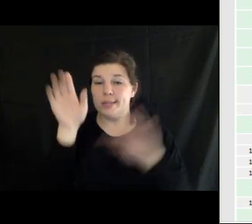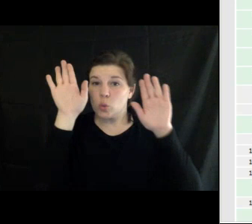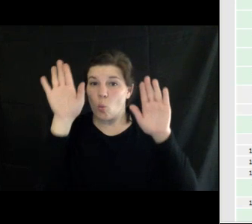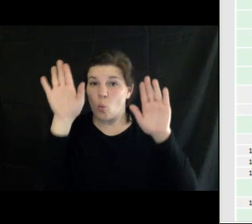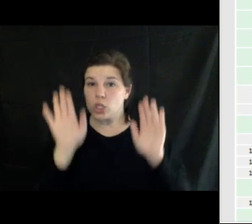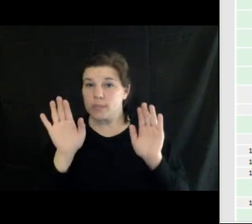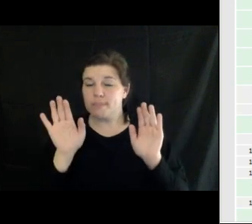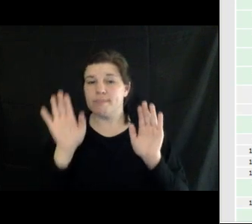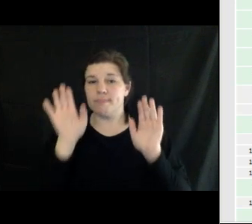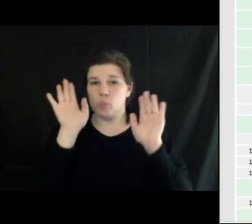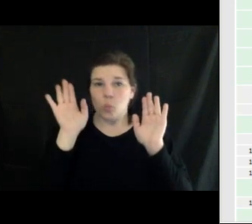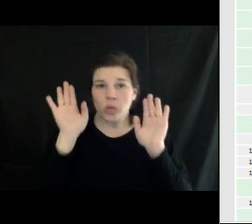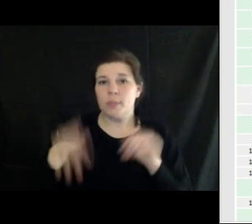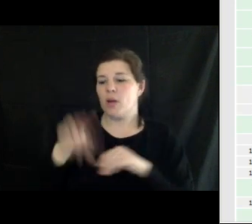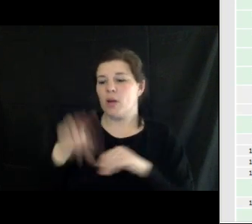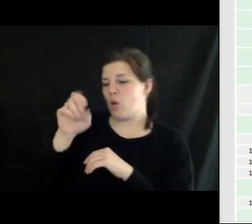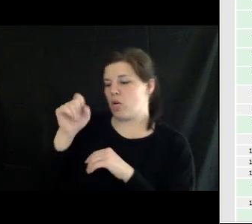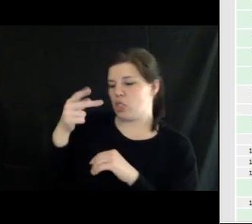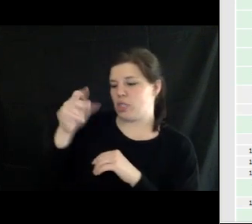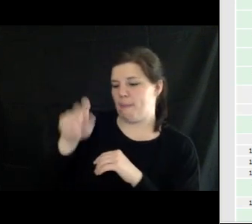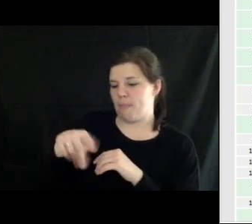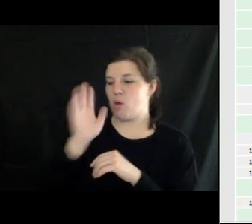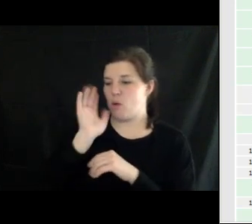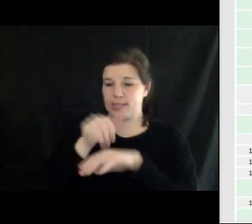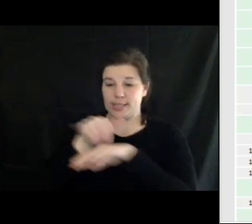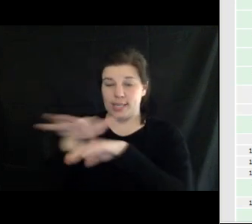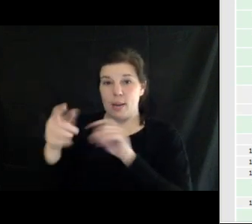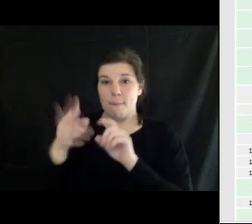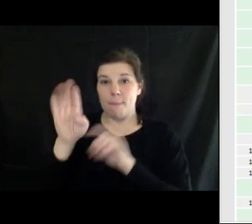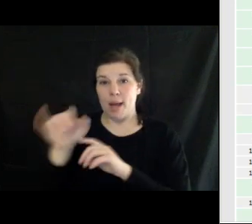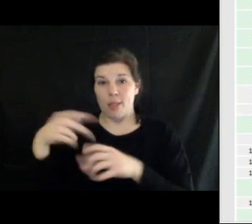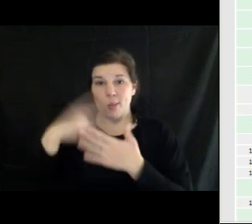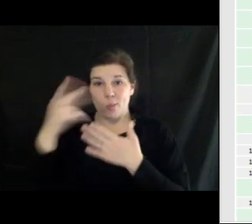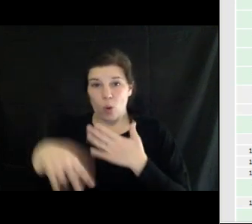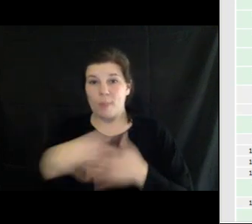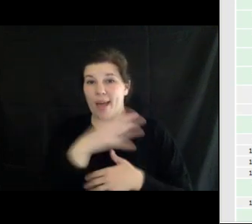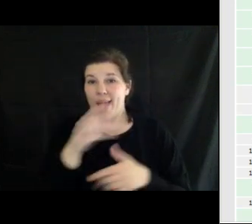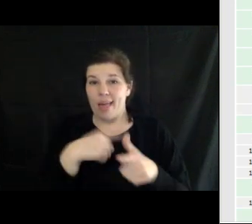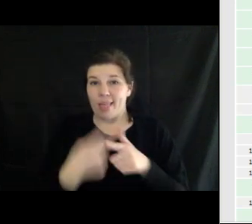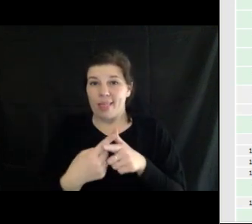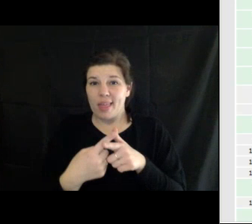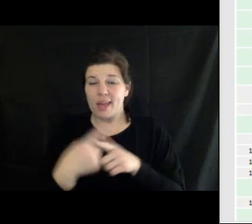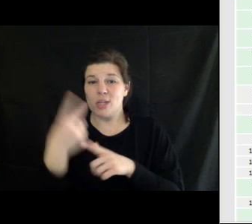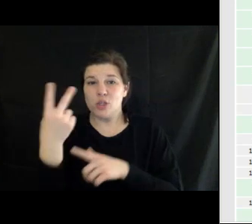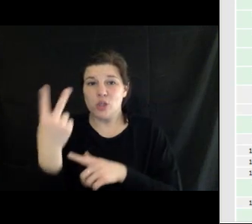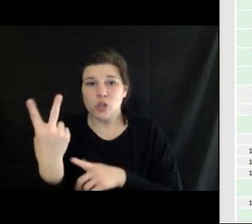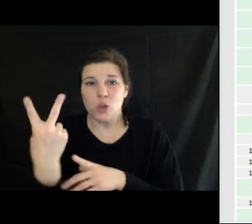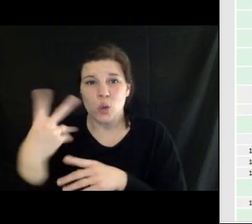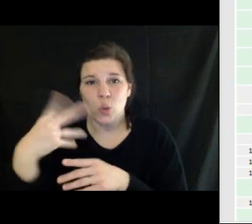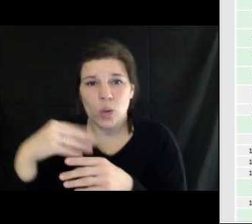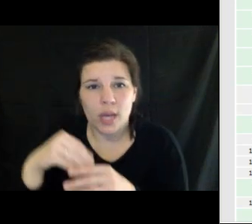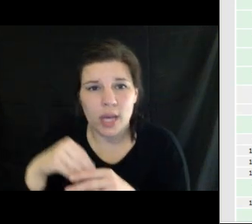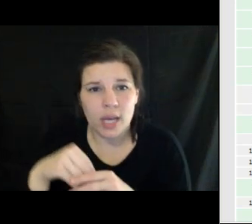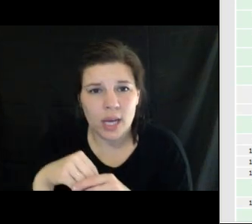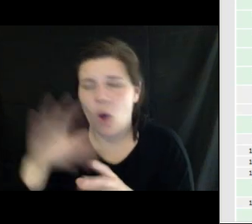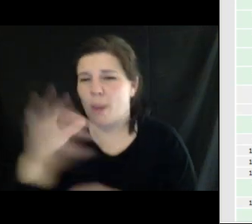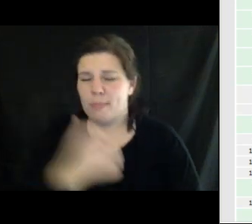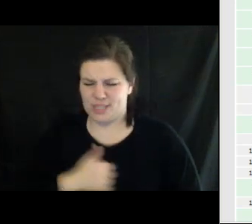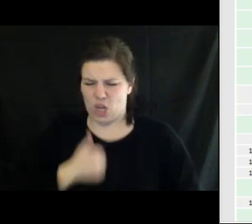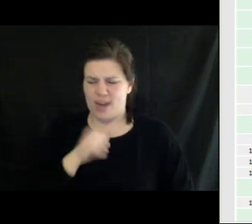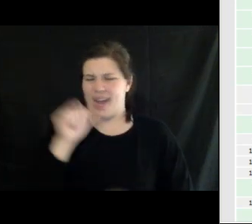11 incentives that are set out by the program. And then there are 2 in-person meetings where we work on putting together a